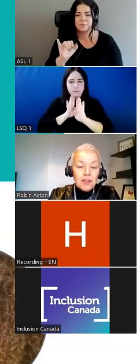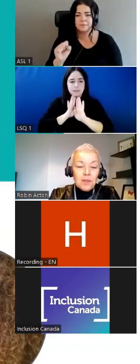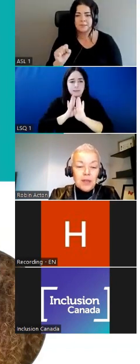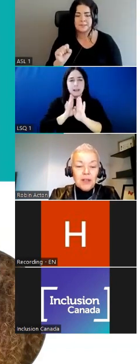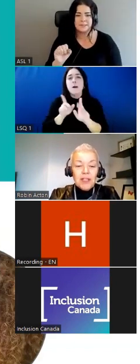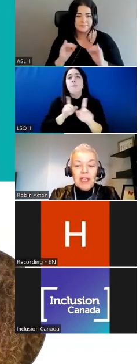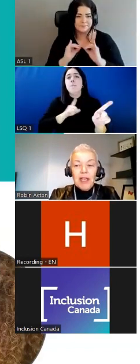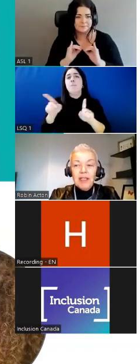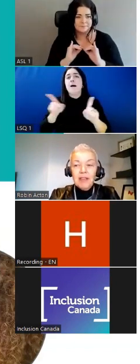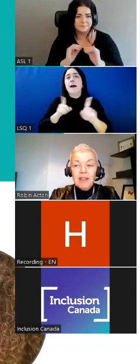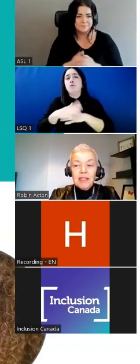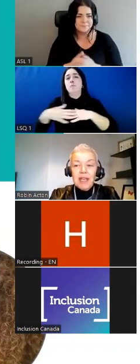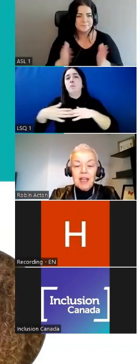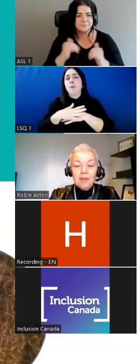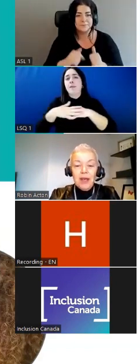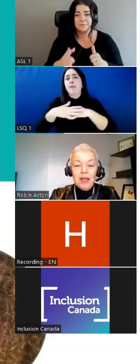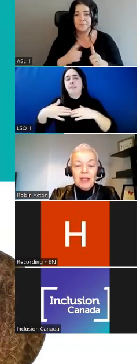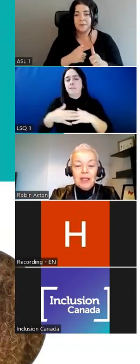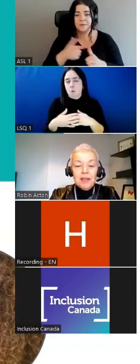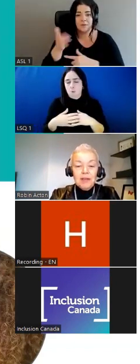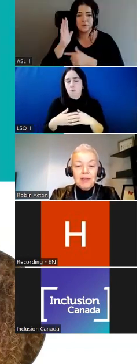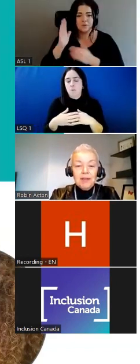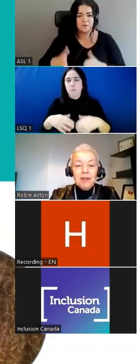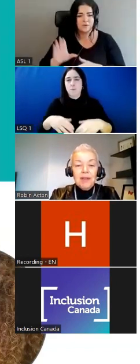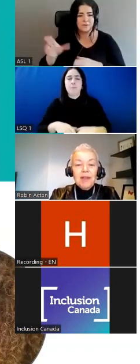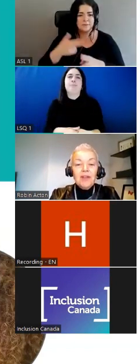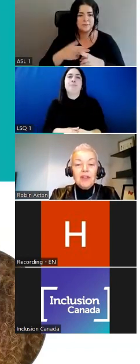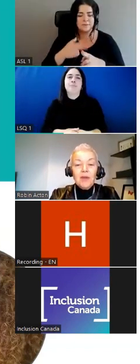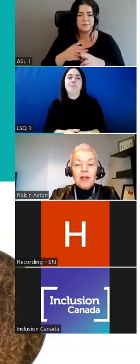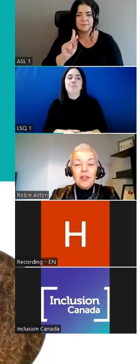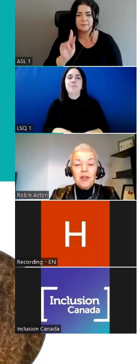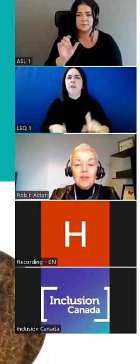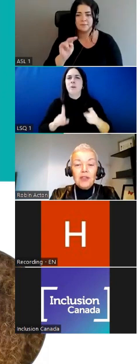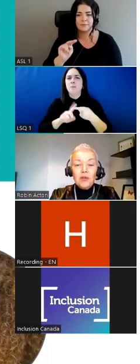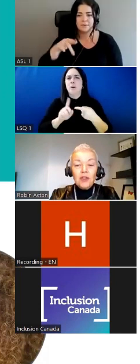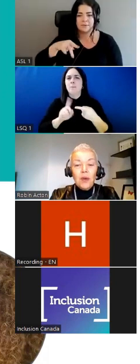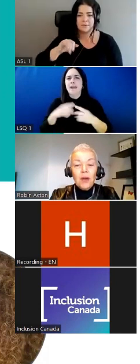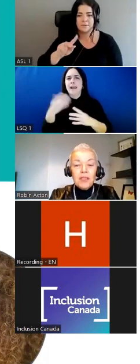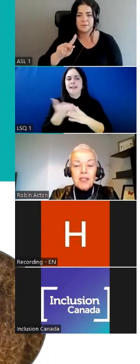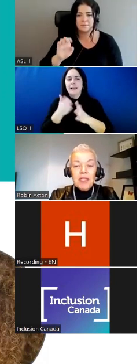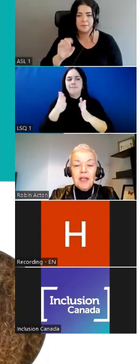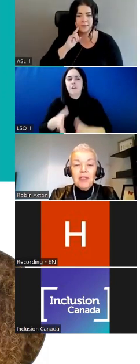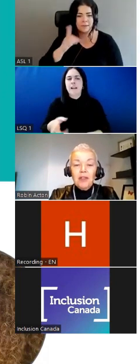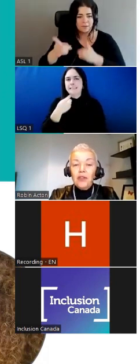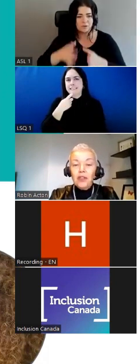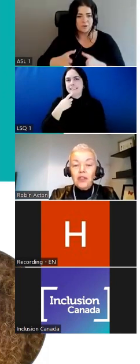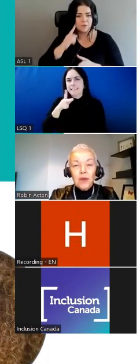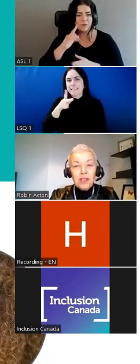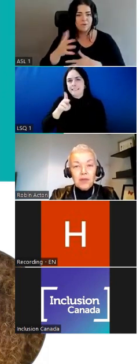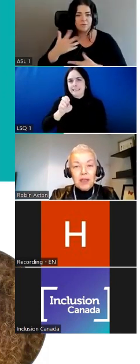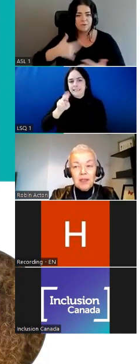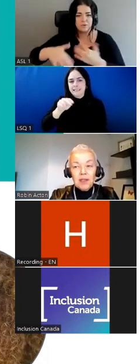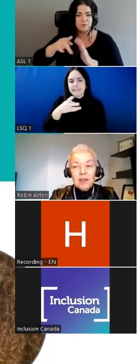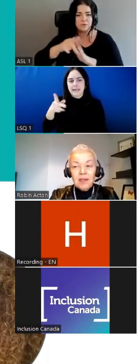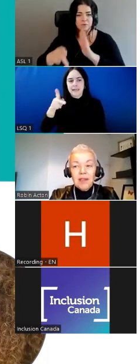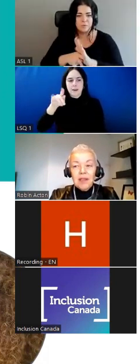Our first speaker today is Ken Pike, the Director of Social Policy at Inclusion